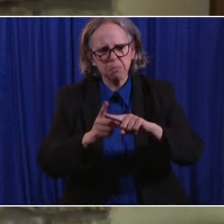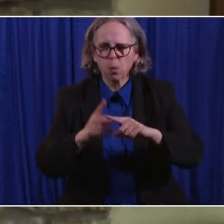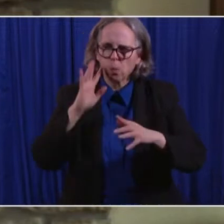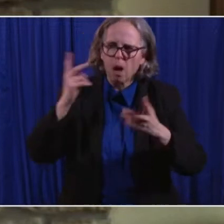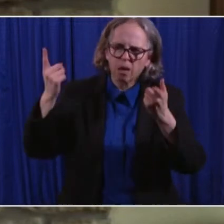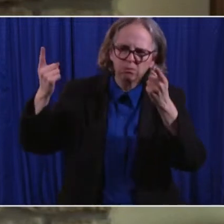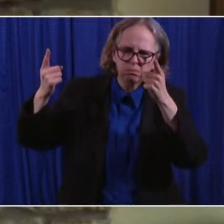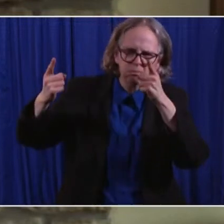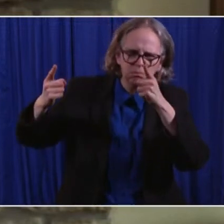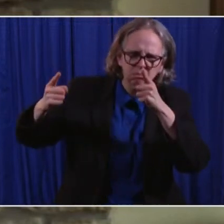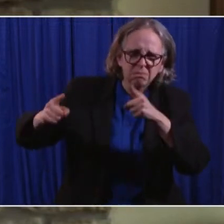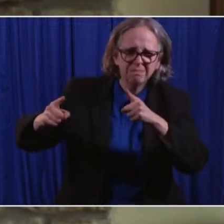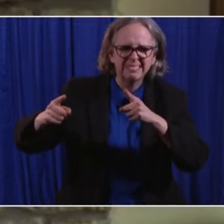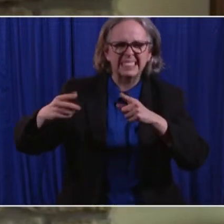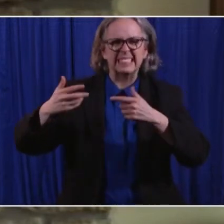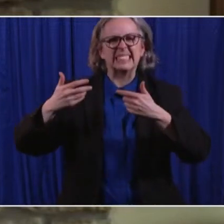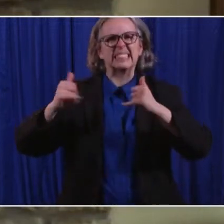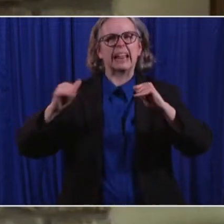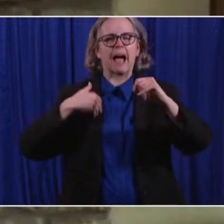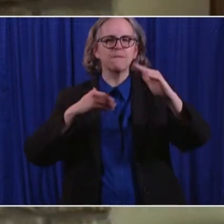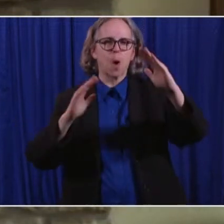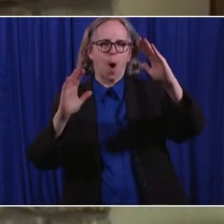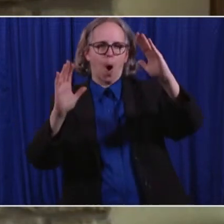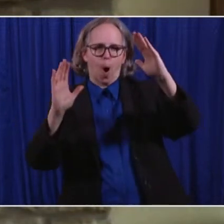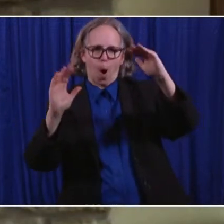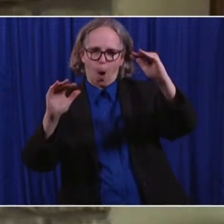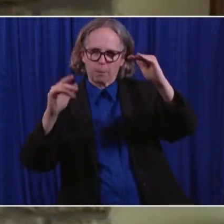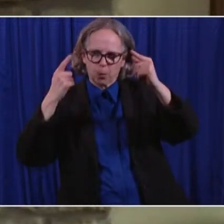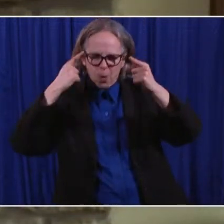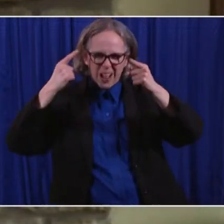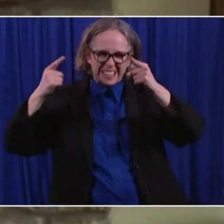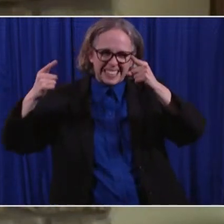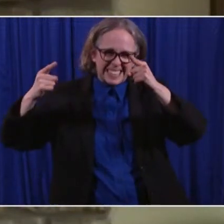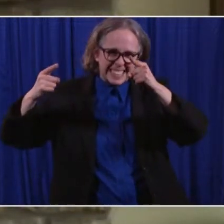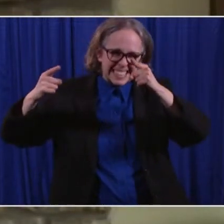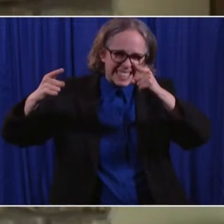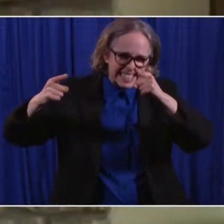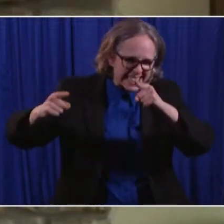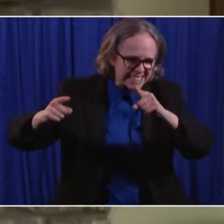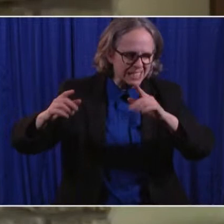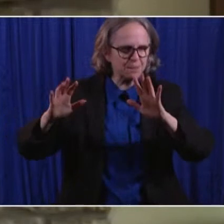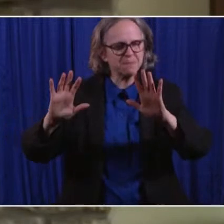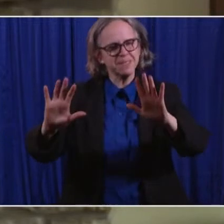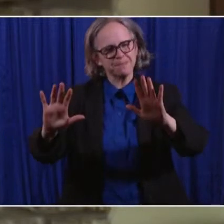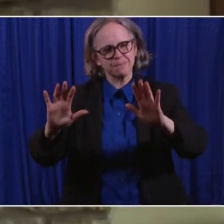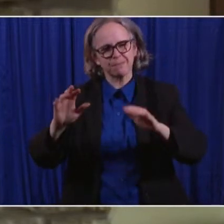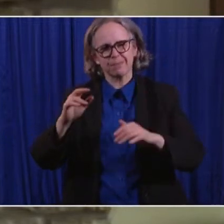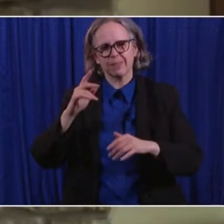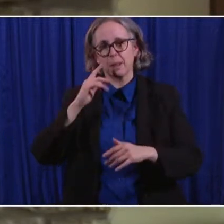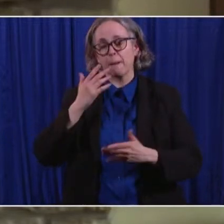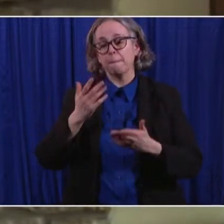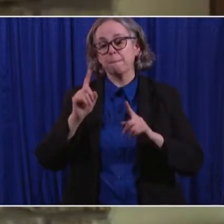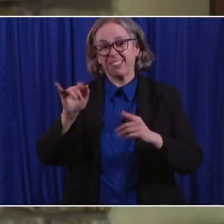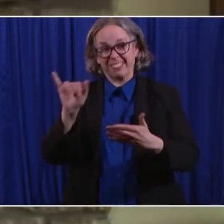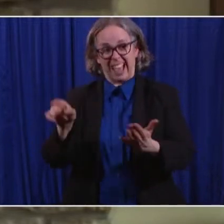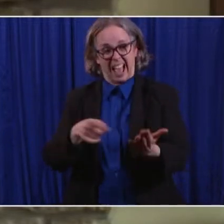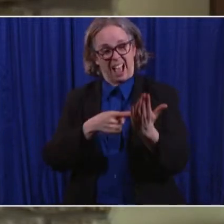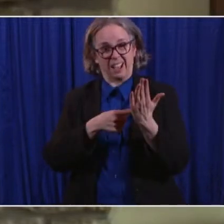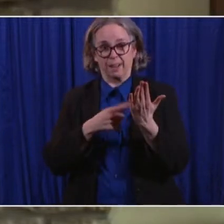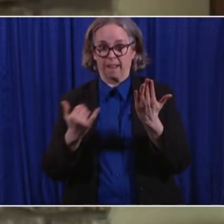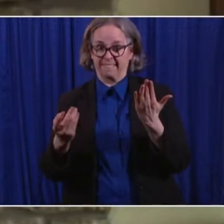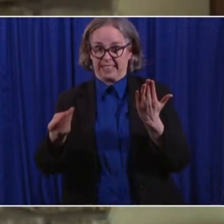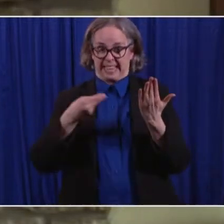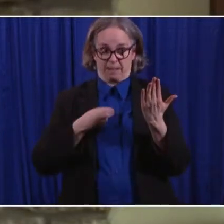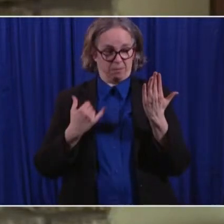hope, certainly, that we'll be able to do this. But I will have to veto the bill. There's no governor that I can think